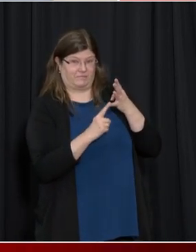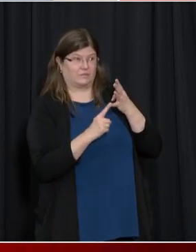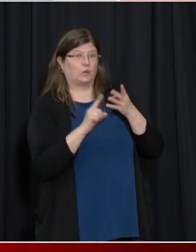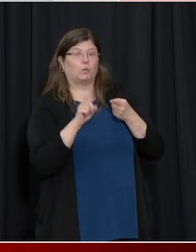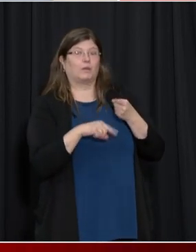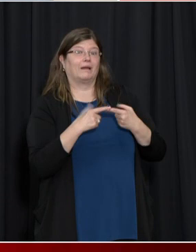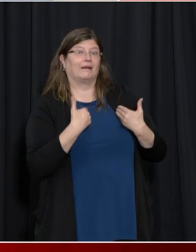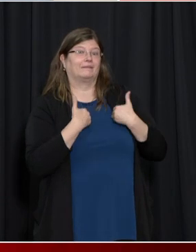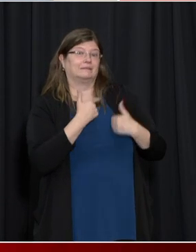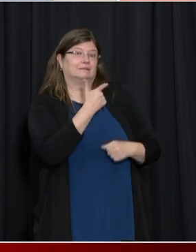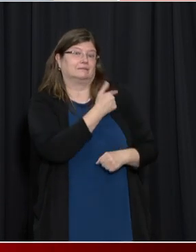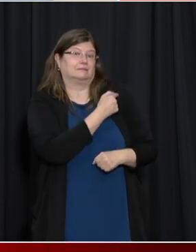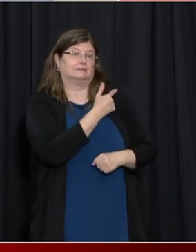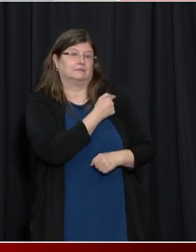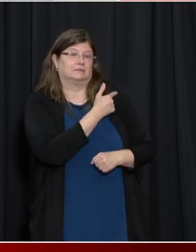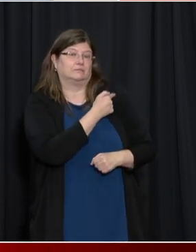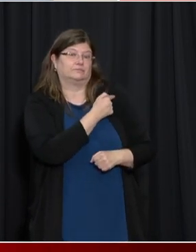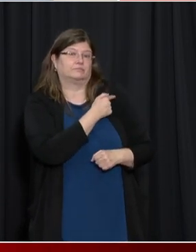for years?